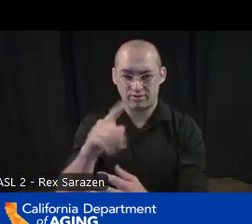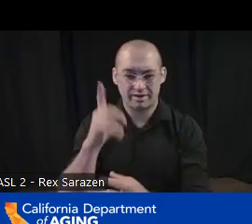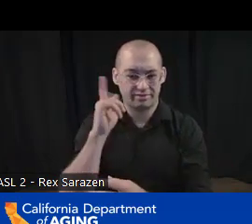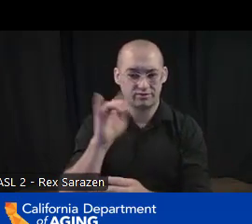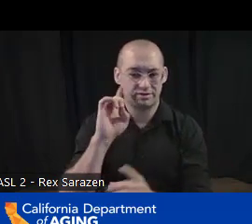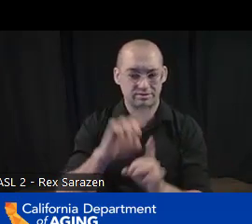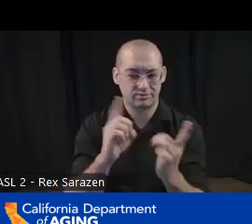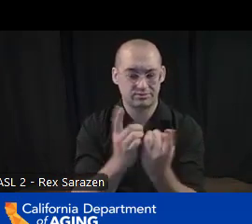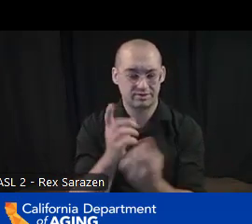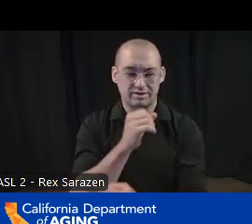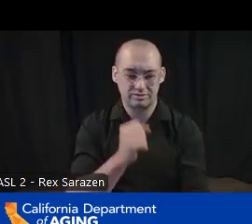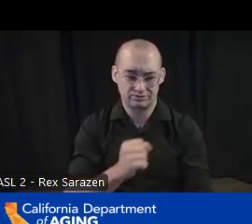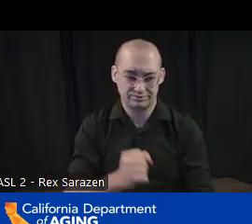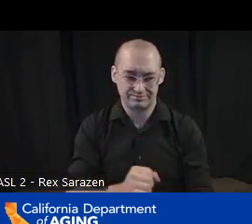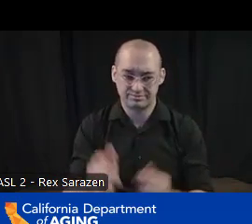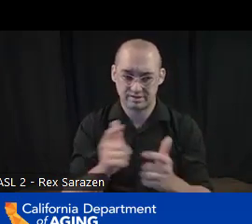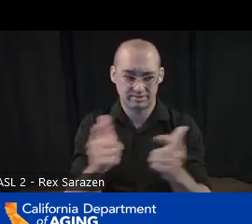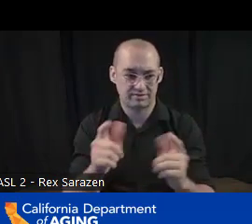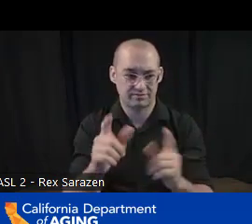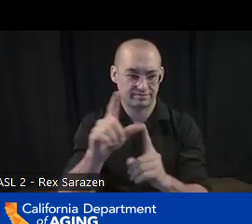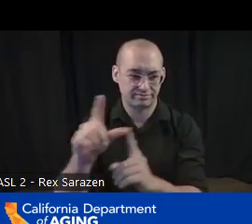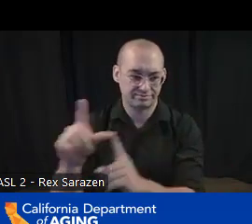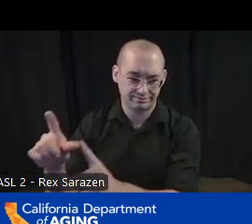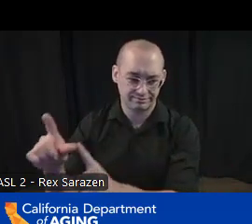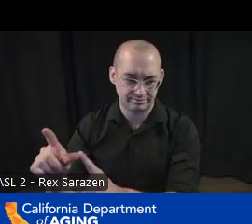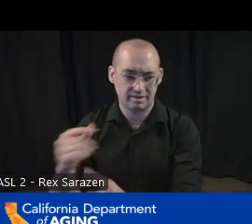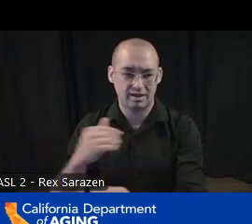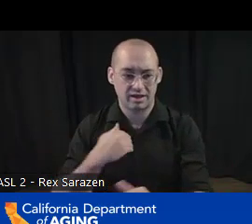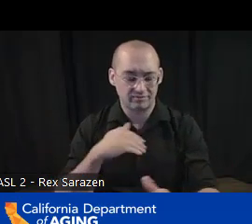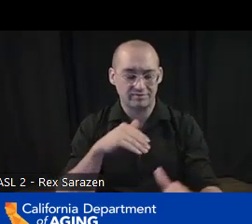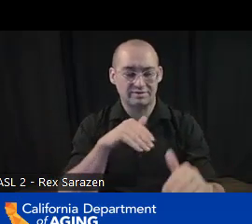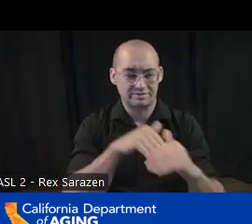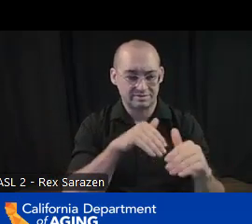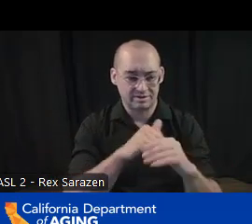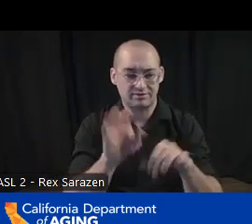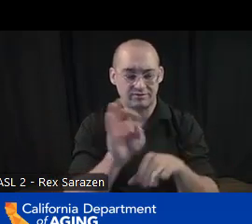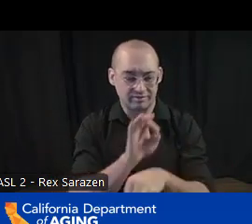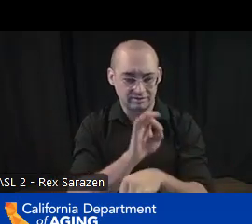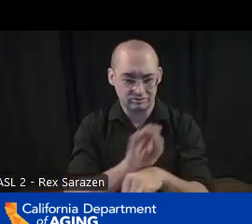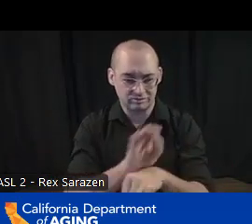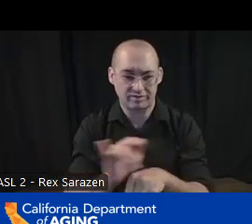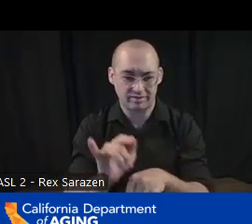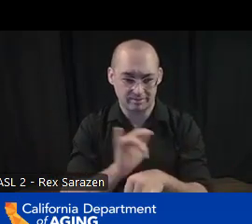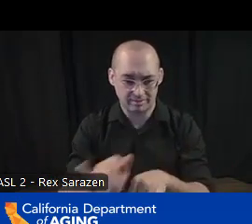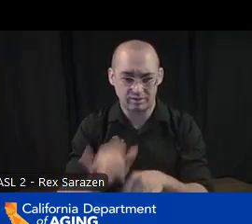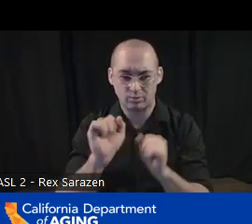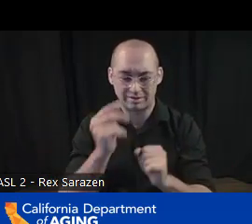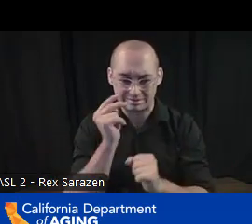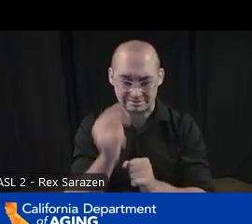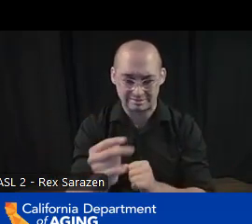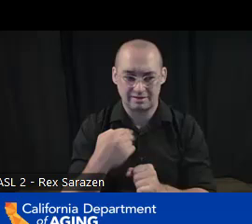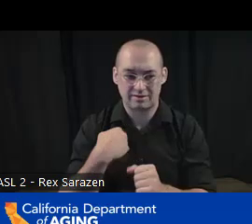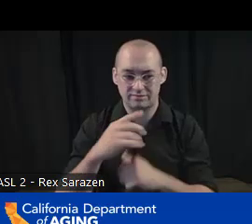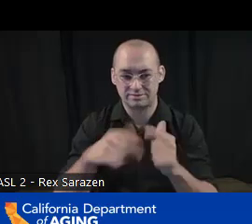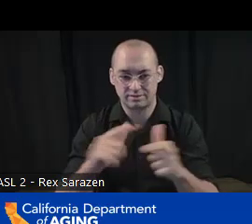soup going on. We have accessibility functions available to you. As you can see, we have American